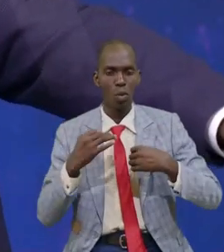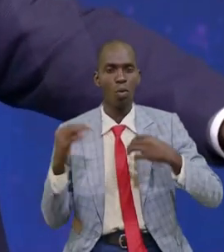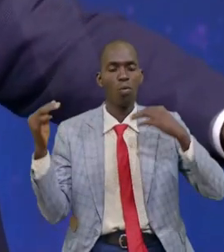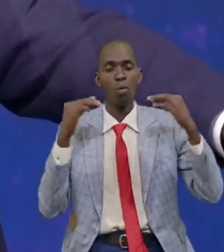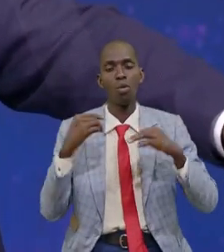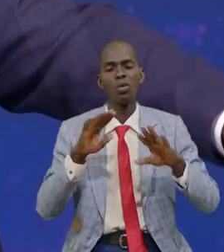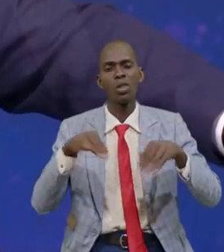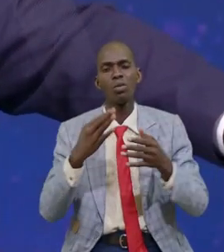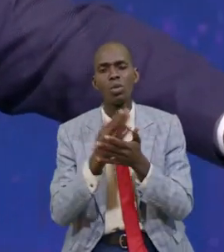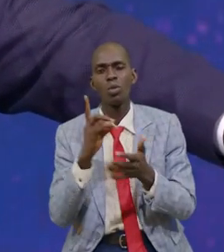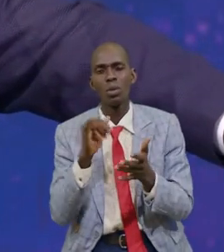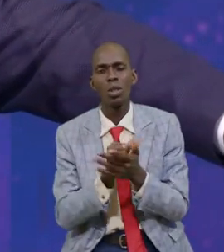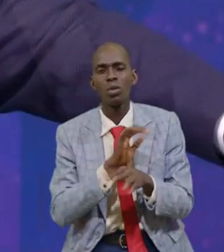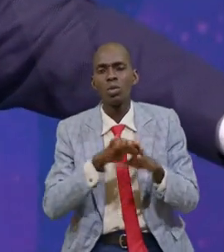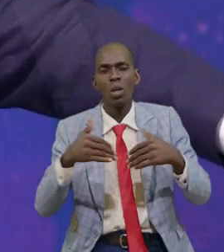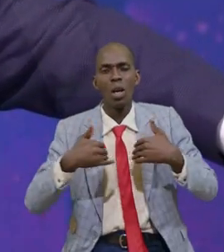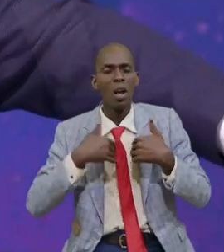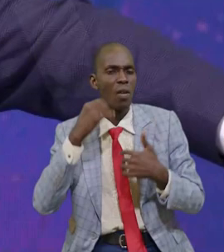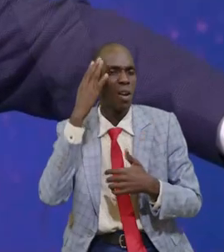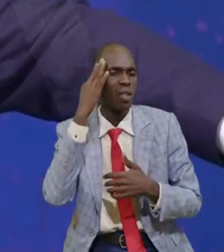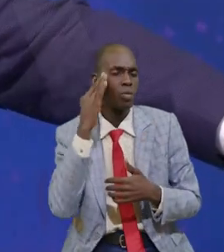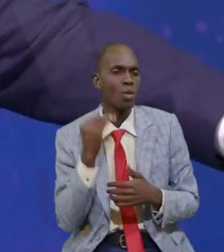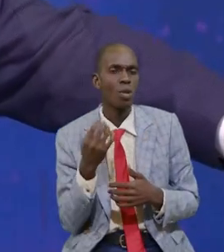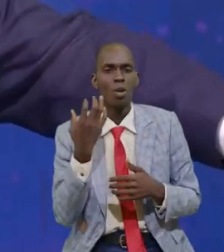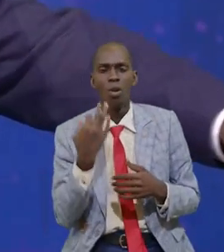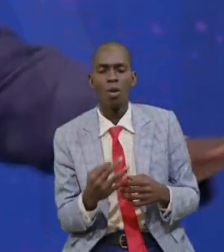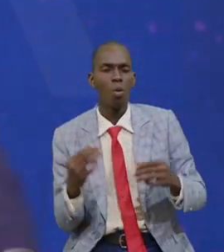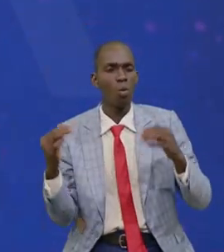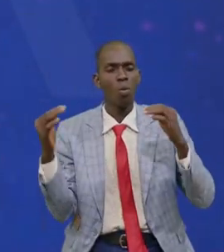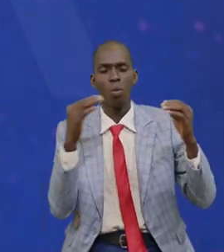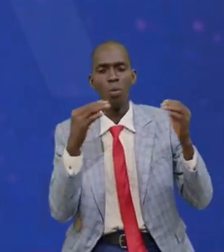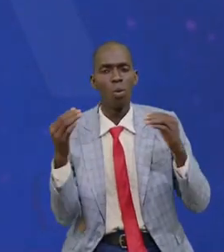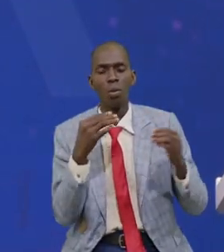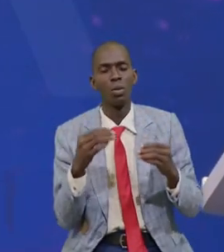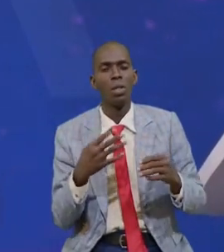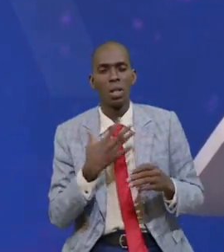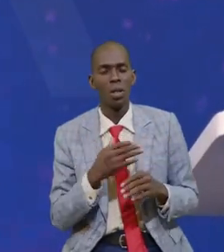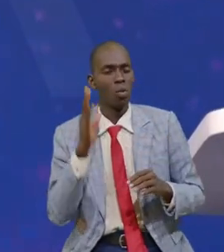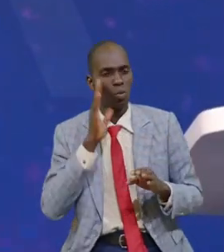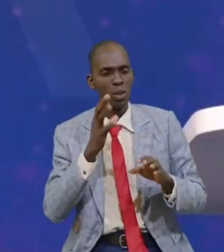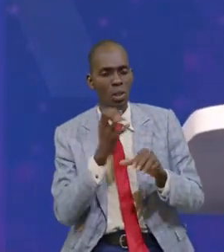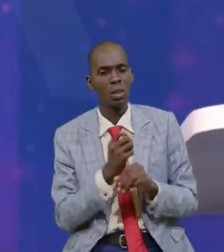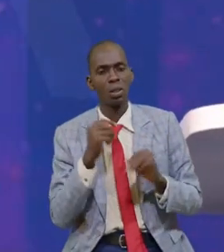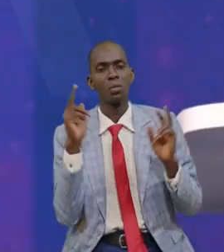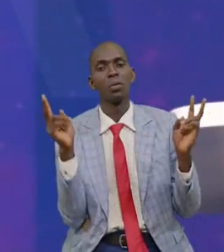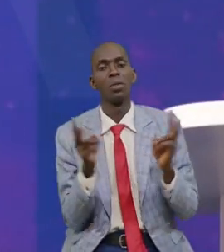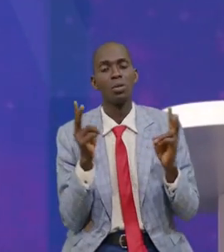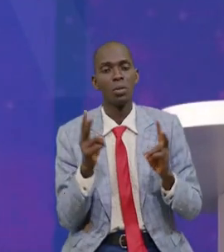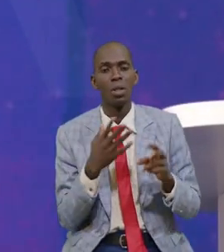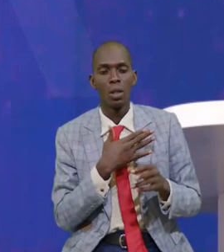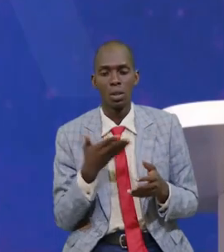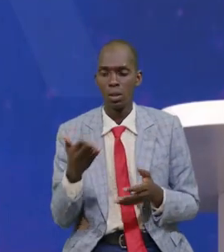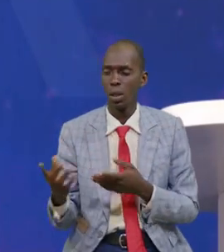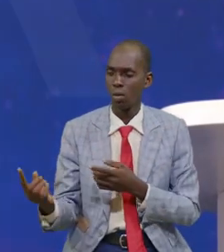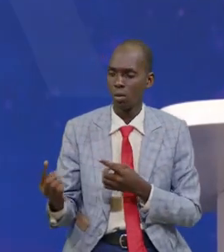of even waging war and having the victory. And here comes David.